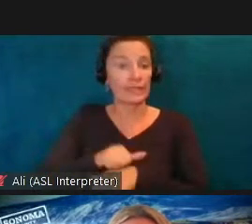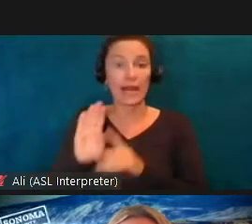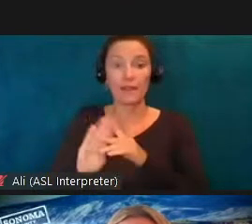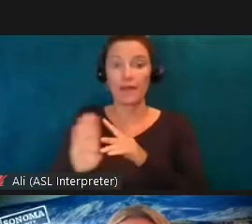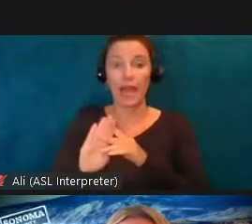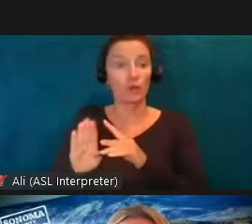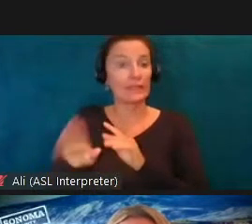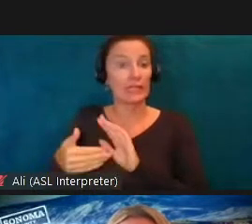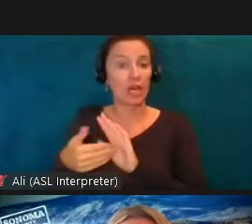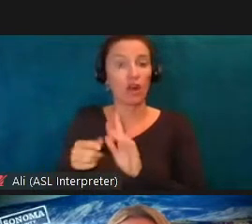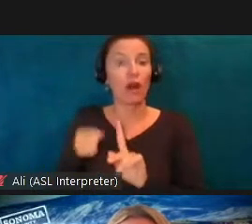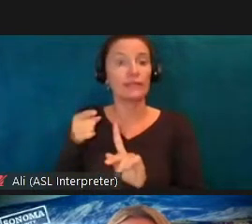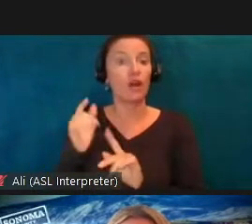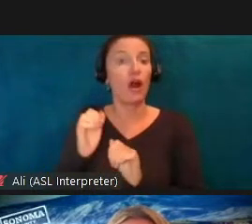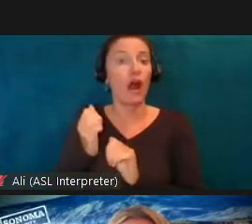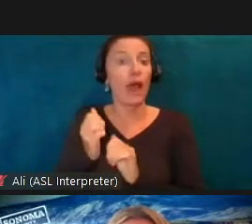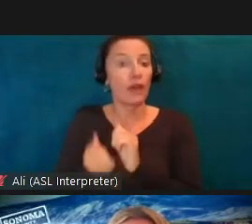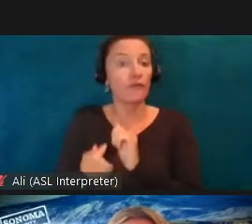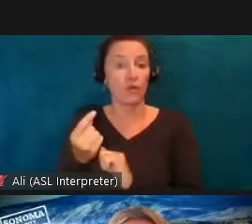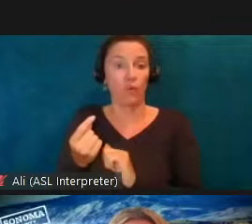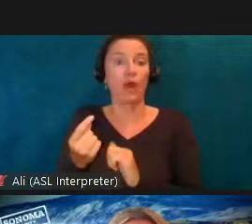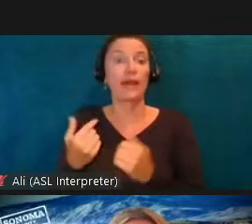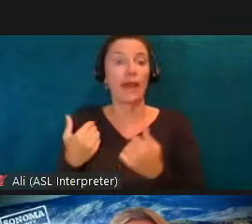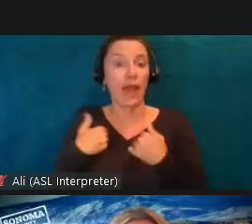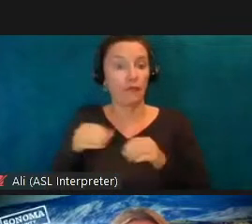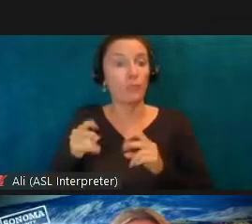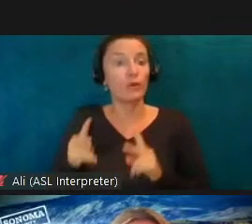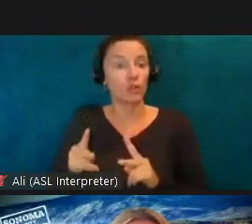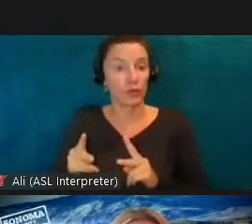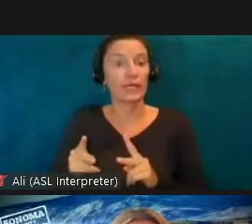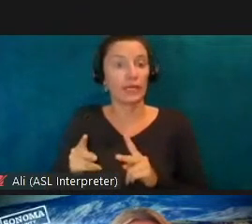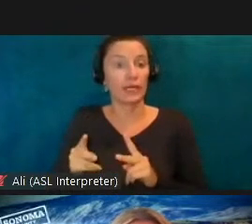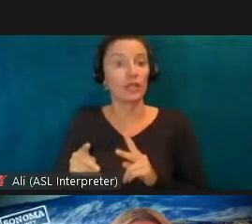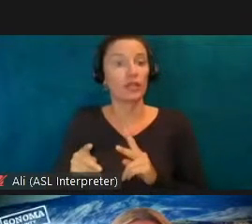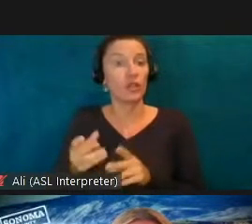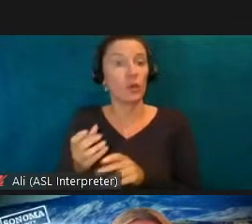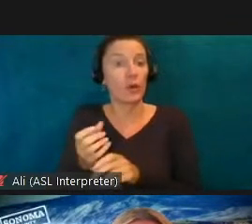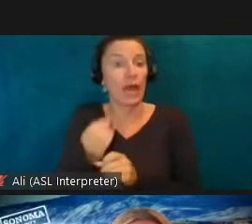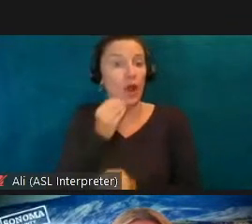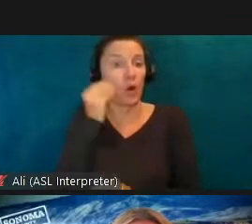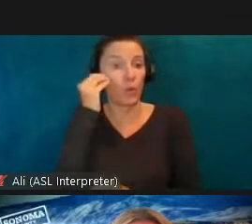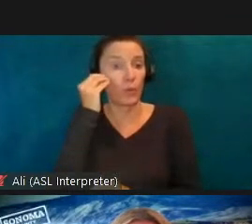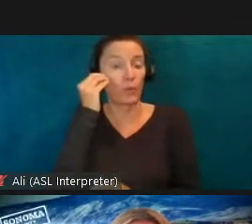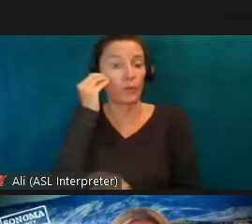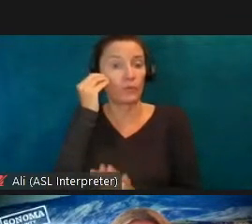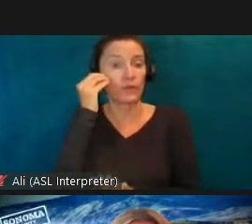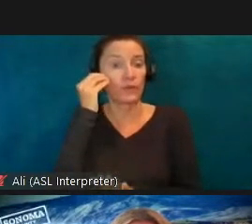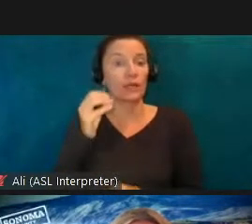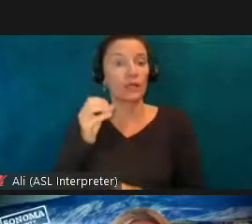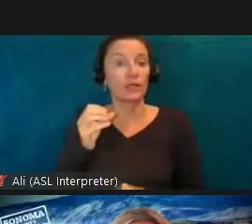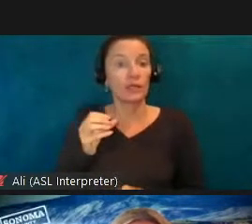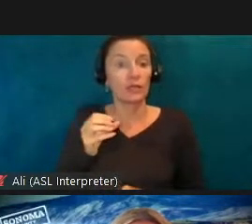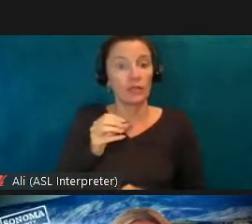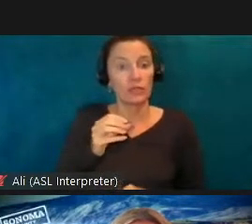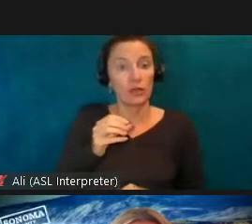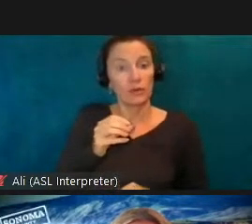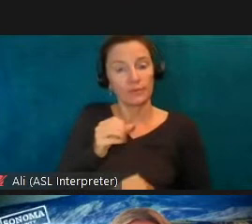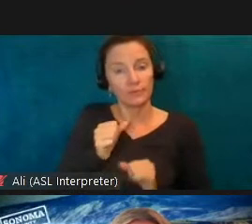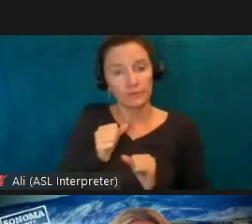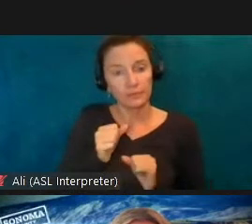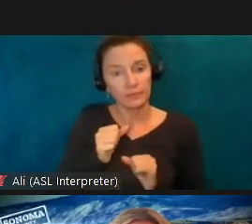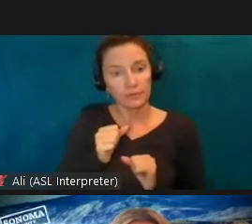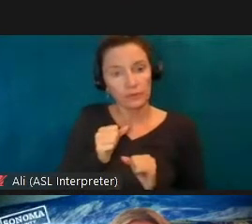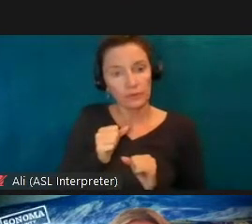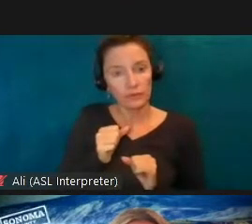has had an opportunity to get rehoused. And that is not in congregate housing such as Sam Jones Hall, but